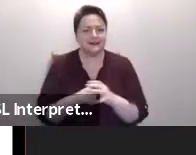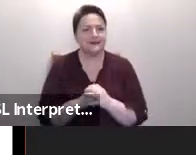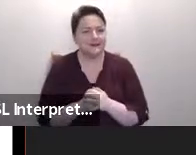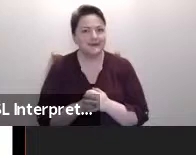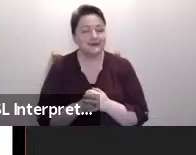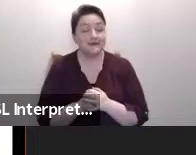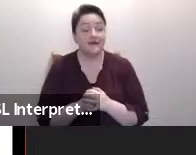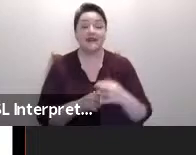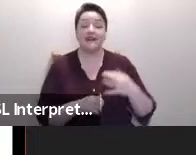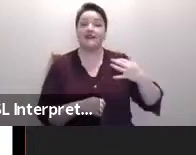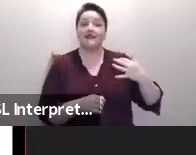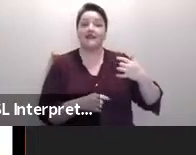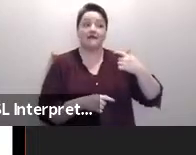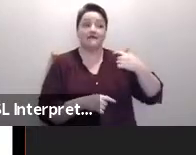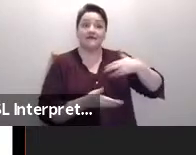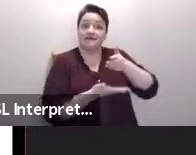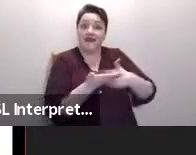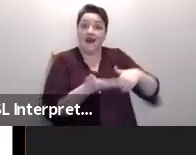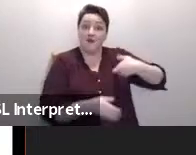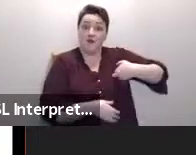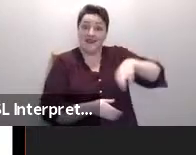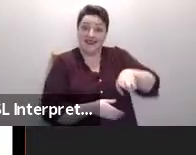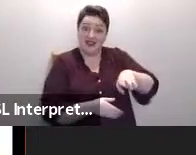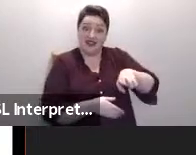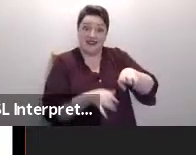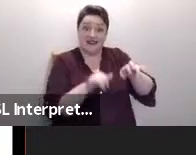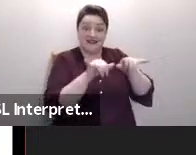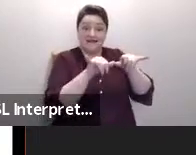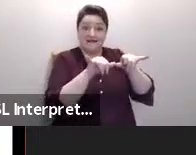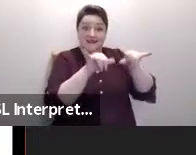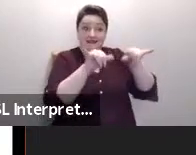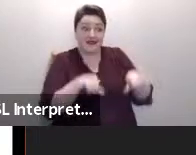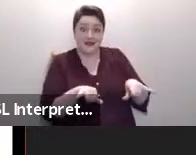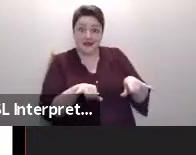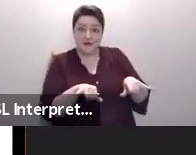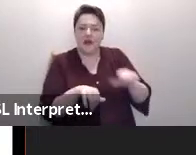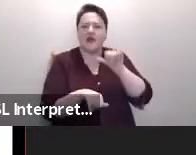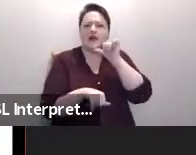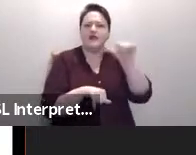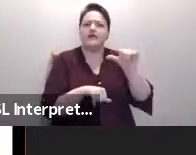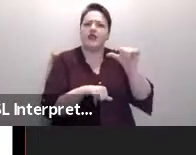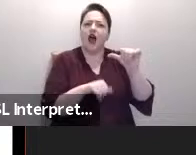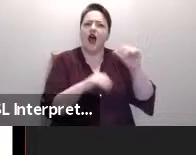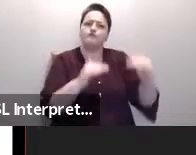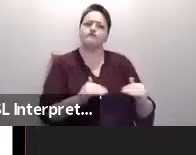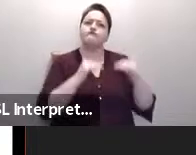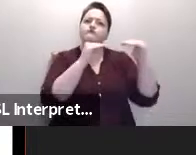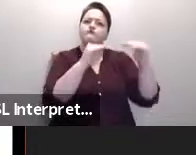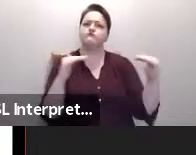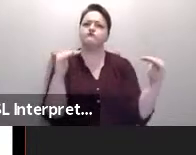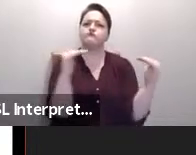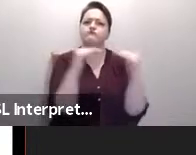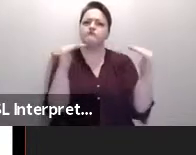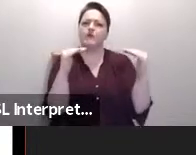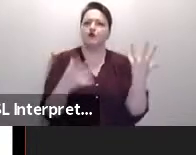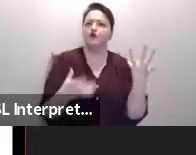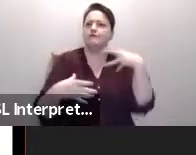oftentimes don't have an equal platform or venue to discuss issues pertaining to public